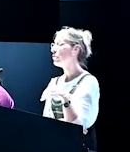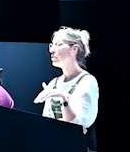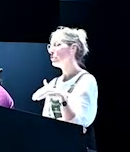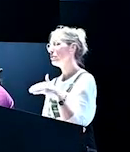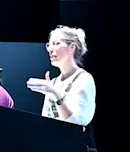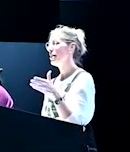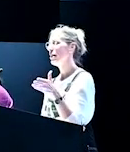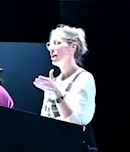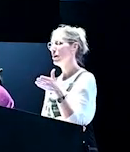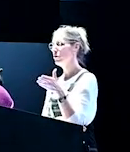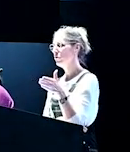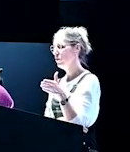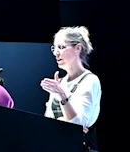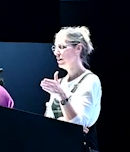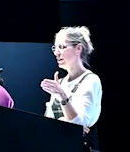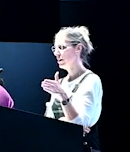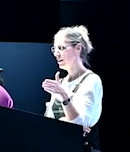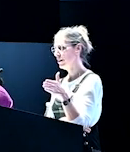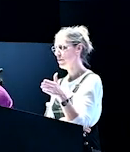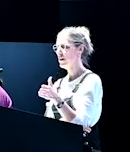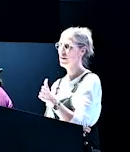Up to 30% of